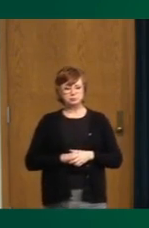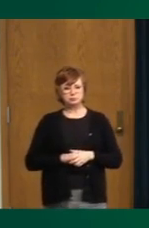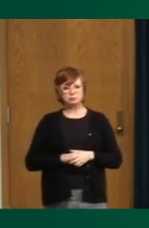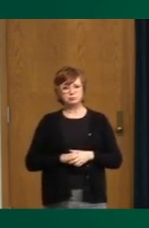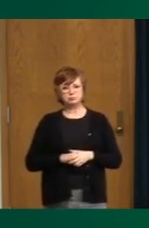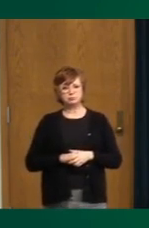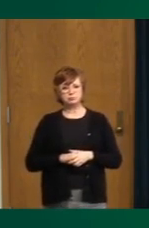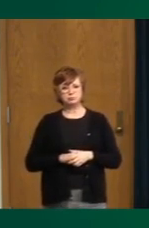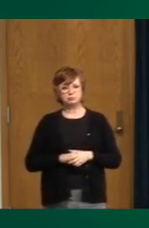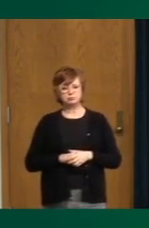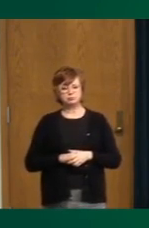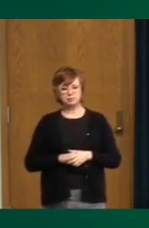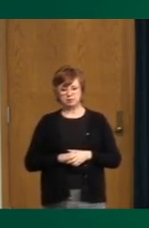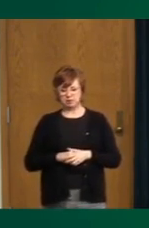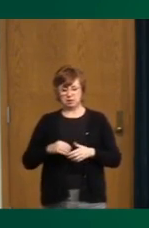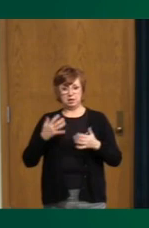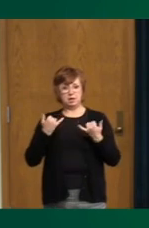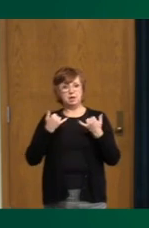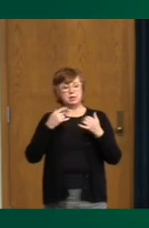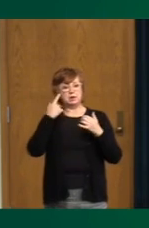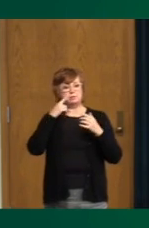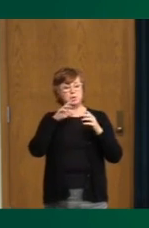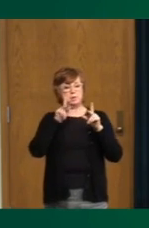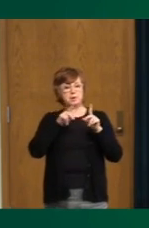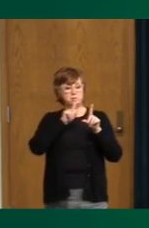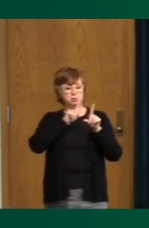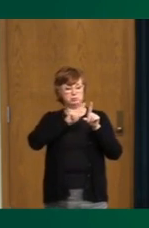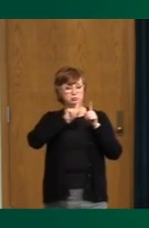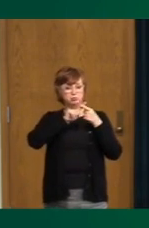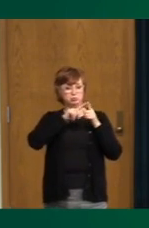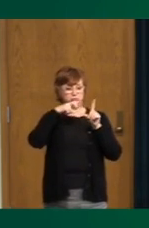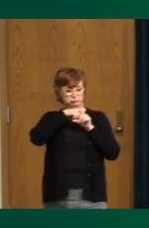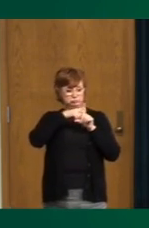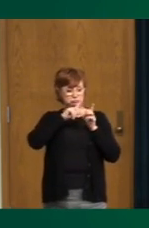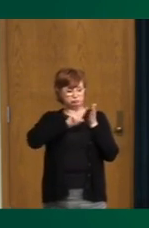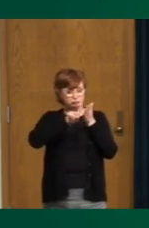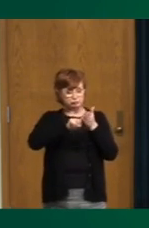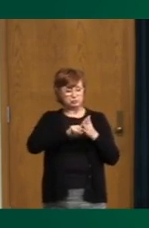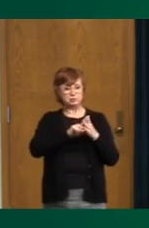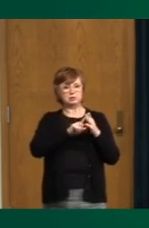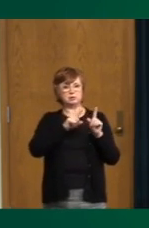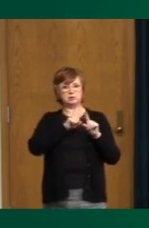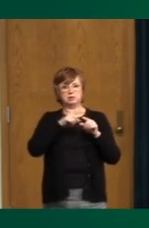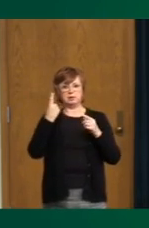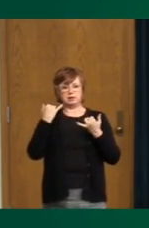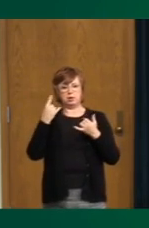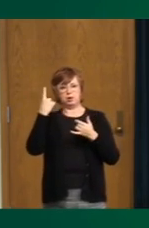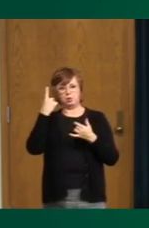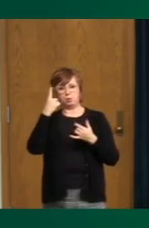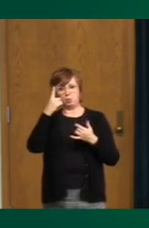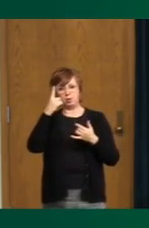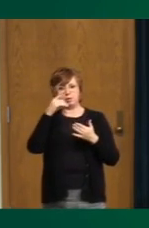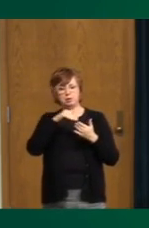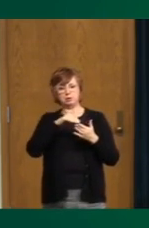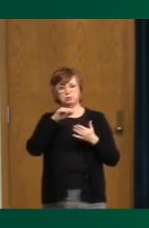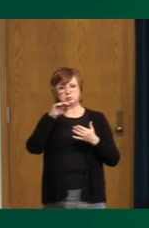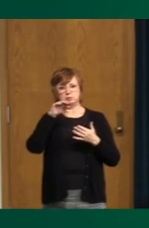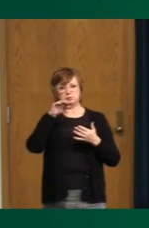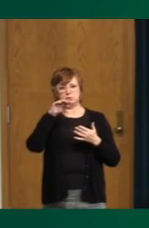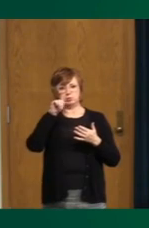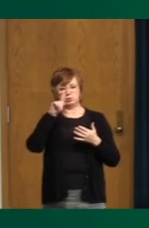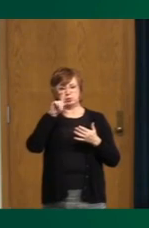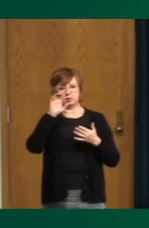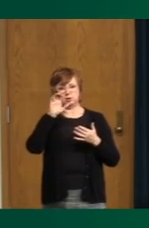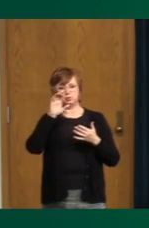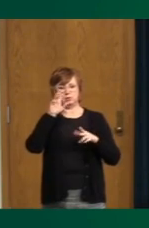tracing, today's numbers, there are over 1,100 cases that have no known source of exposure, which is